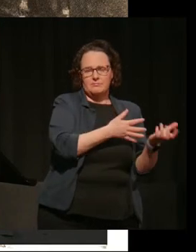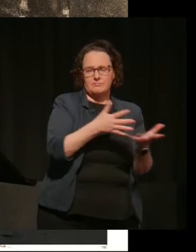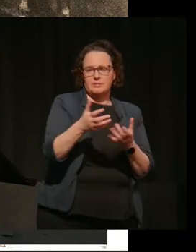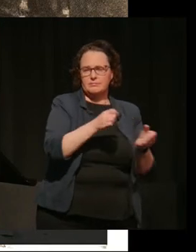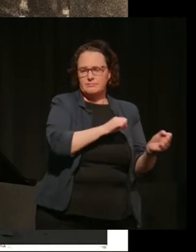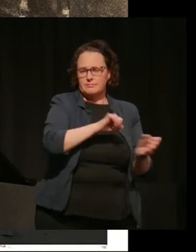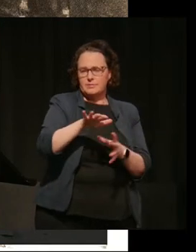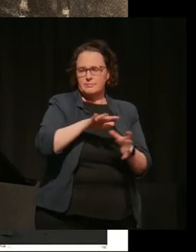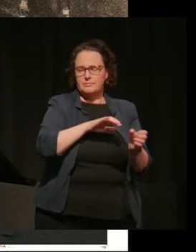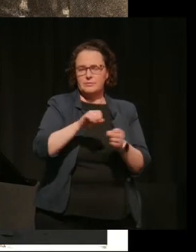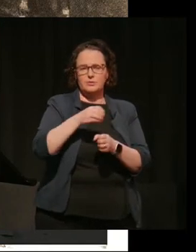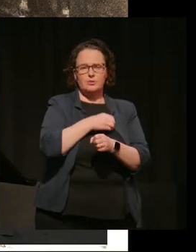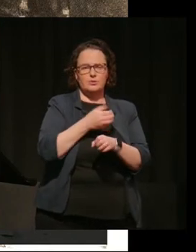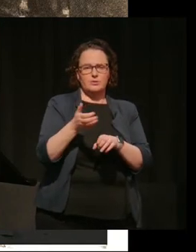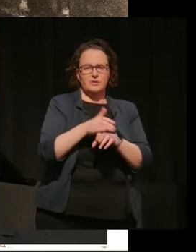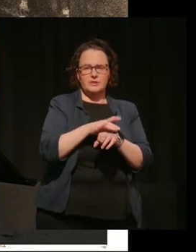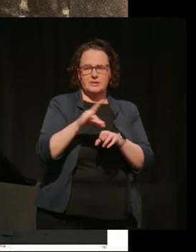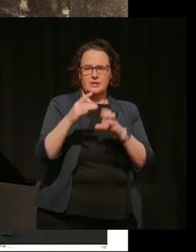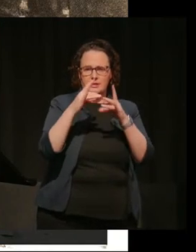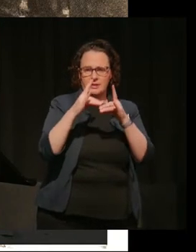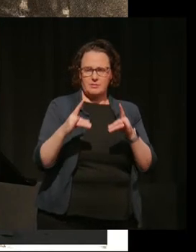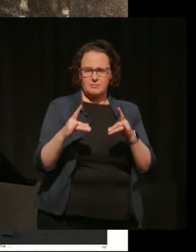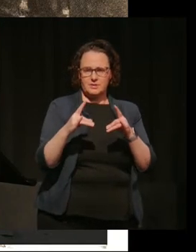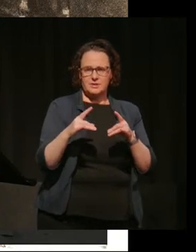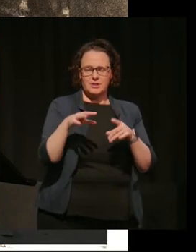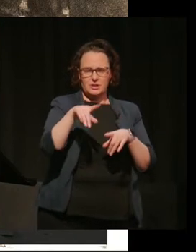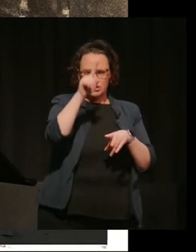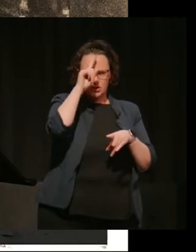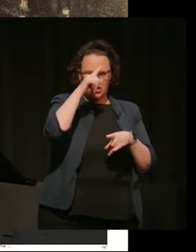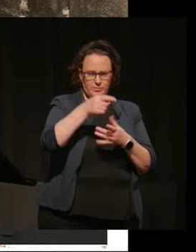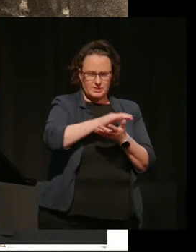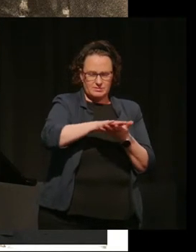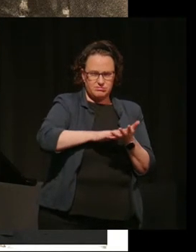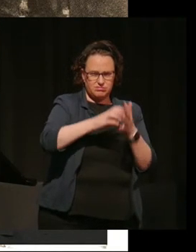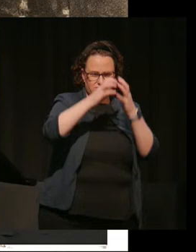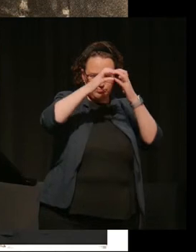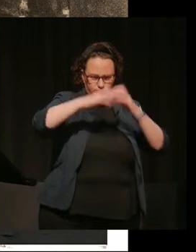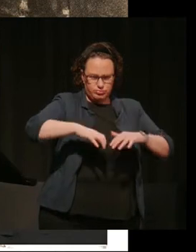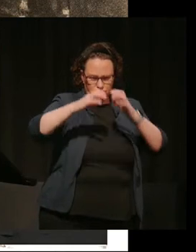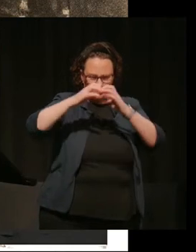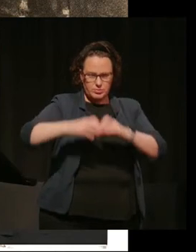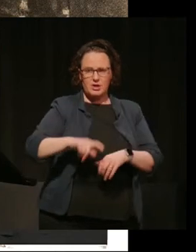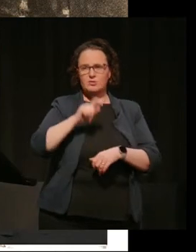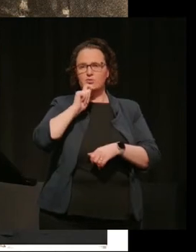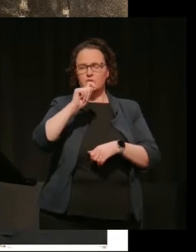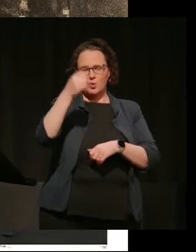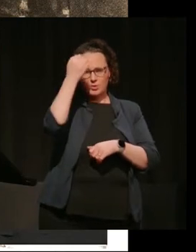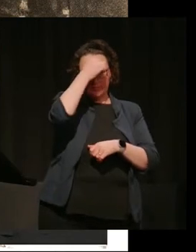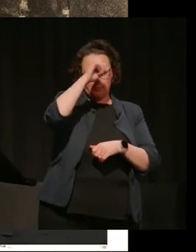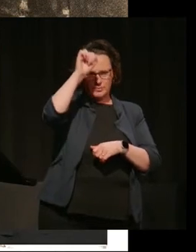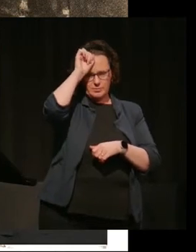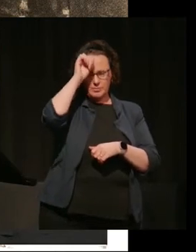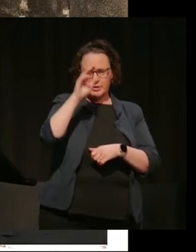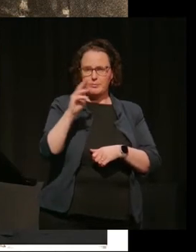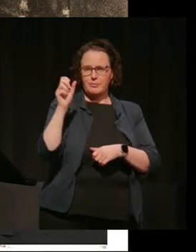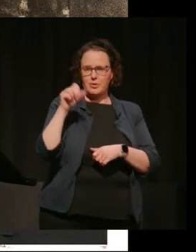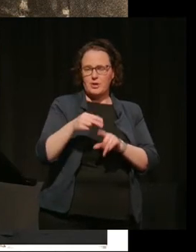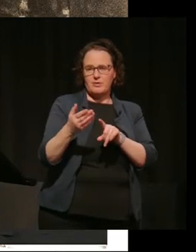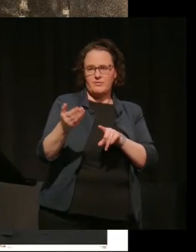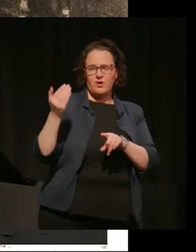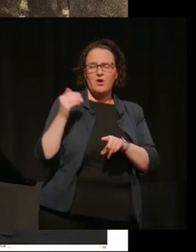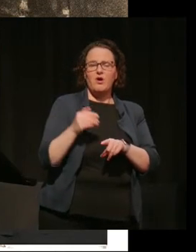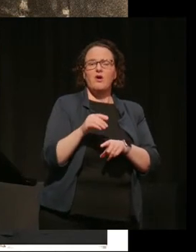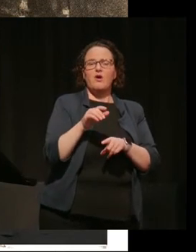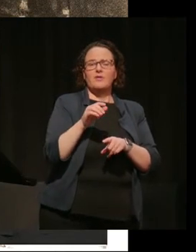death camps. The Germans razed the ghetto to the ground and reported to Berlin that the former Jewish quarter